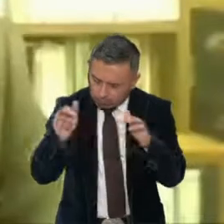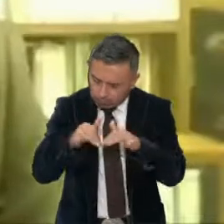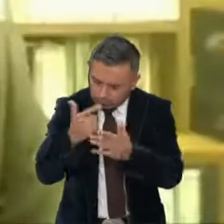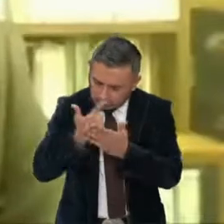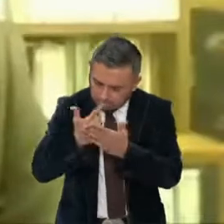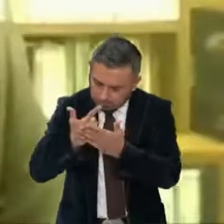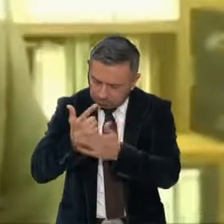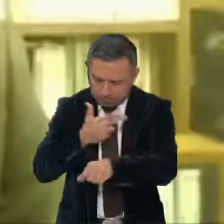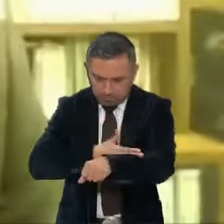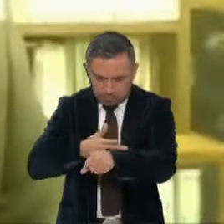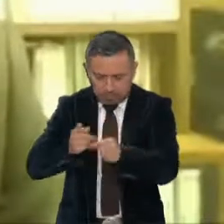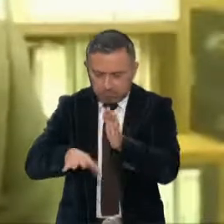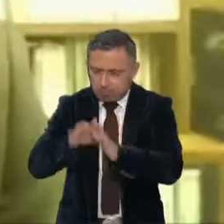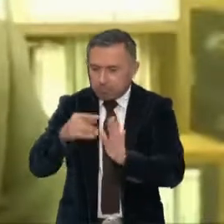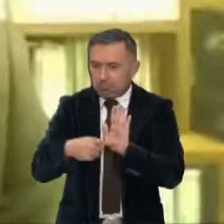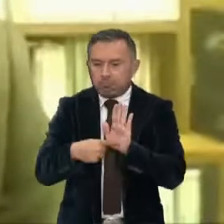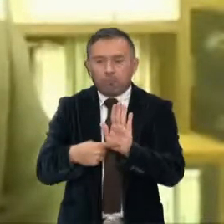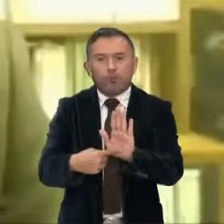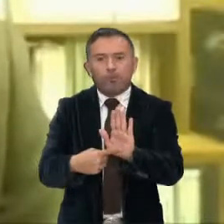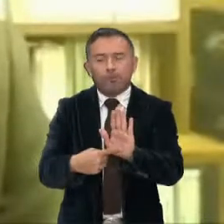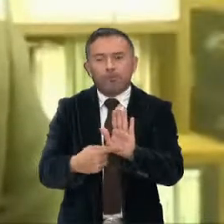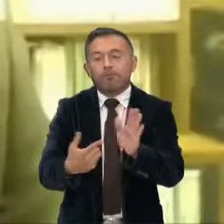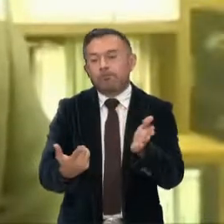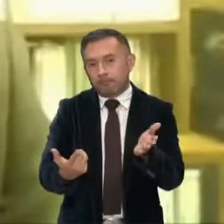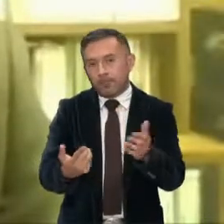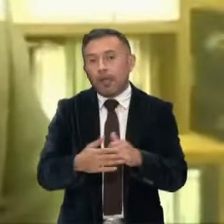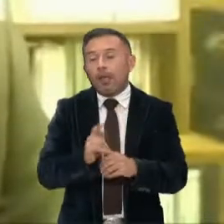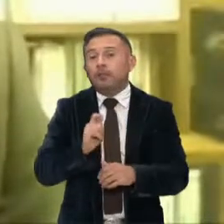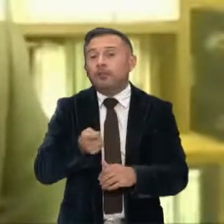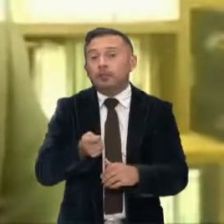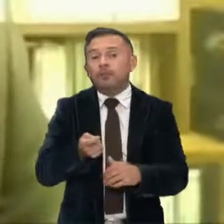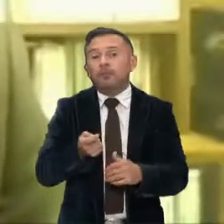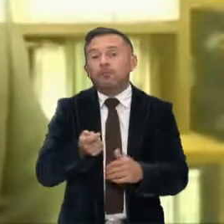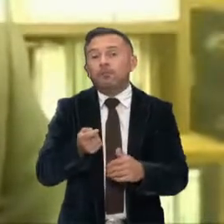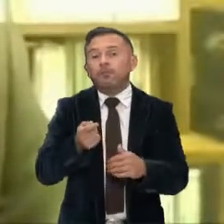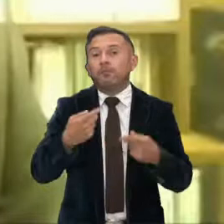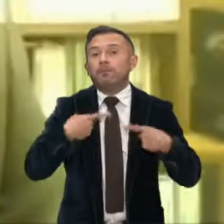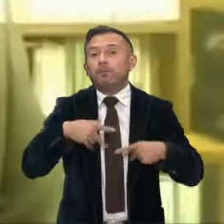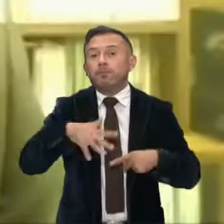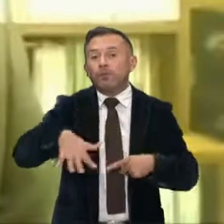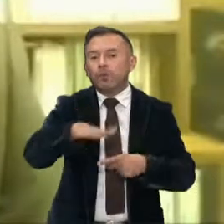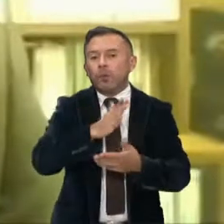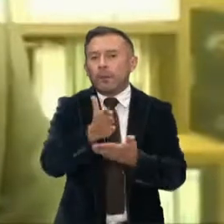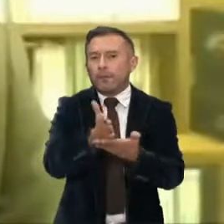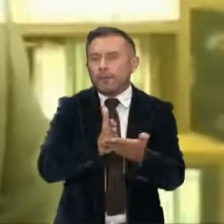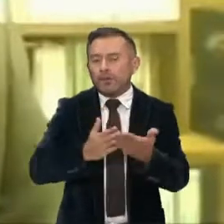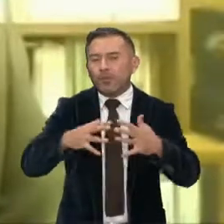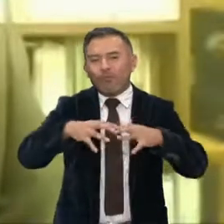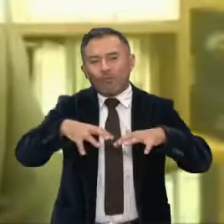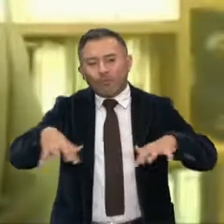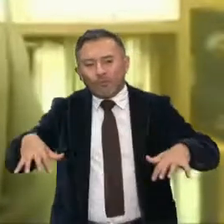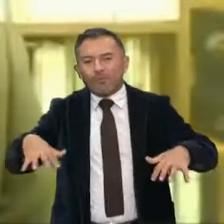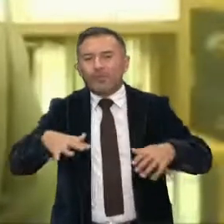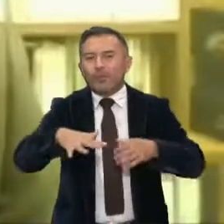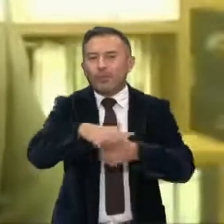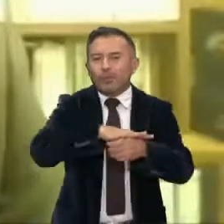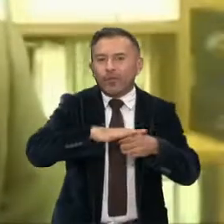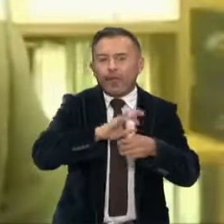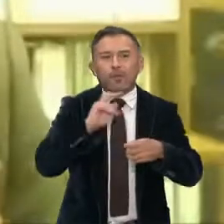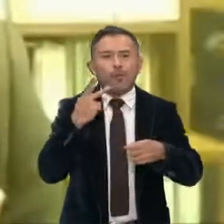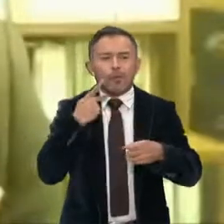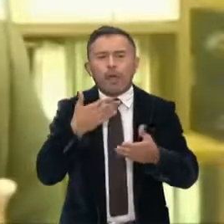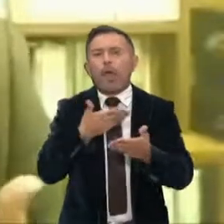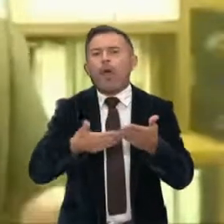legitimacy from the results. We didn't achieve to completely overcome